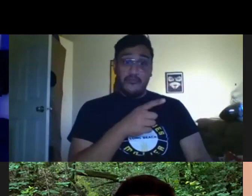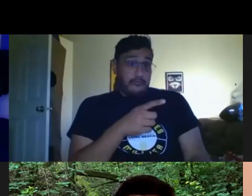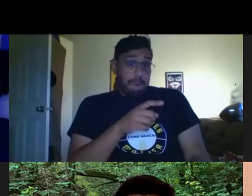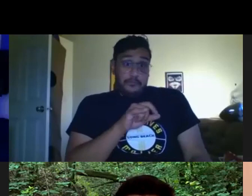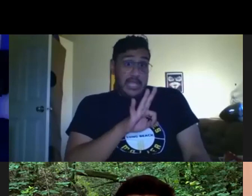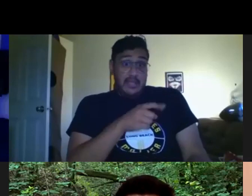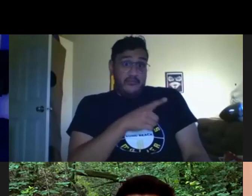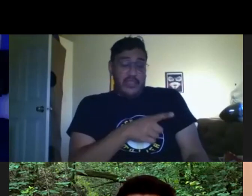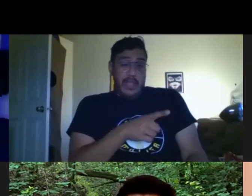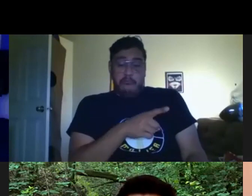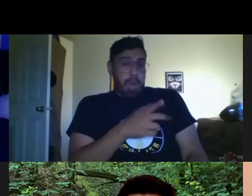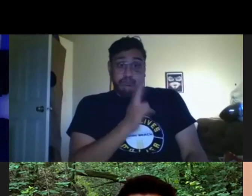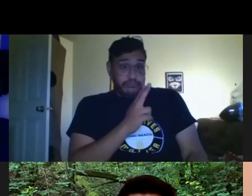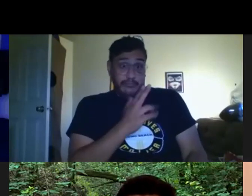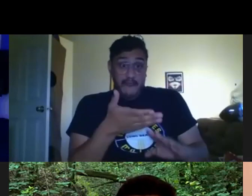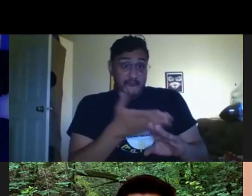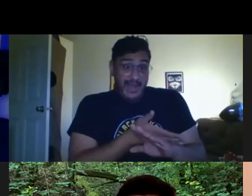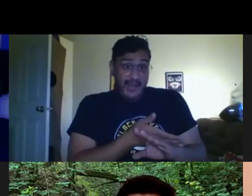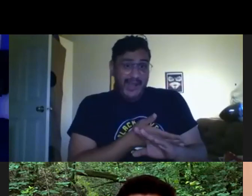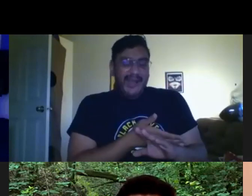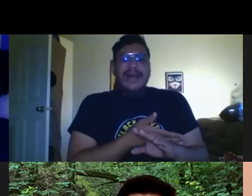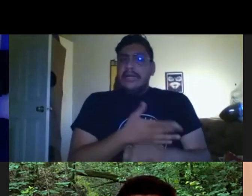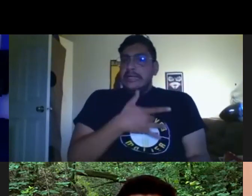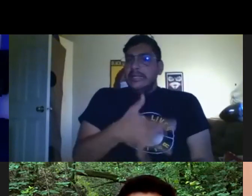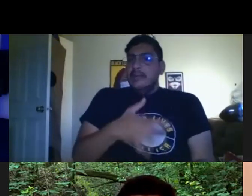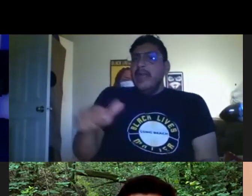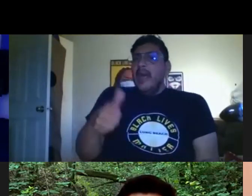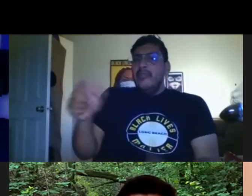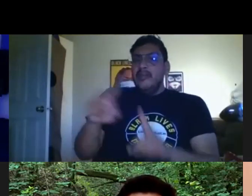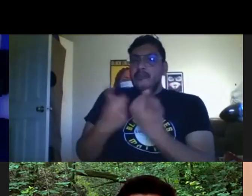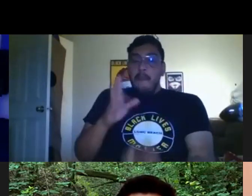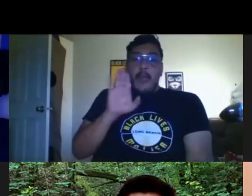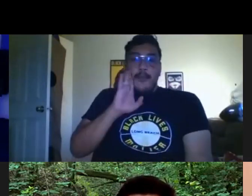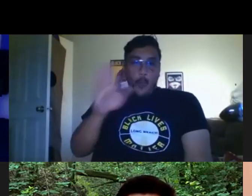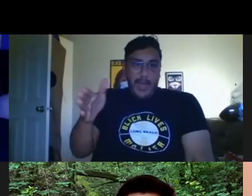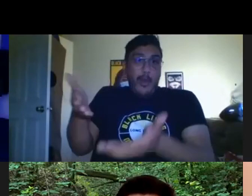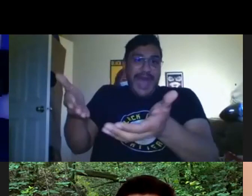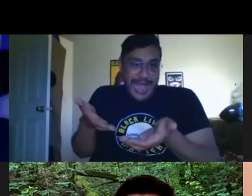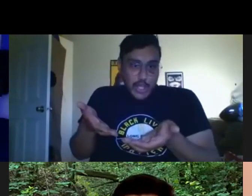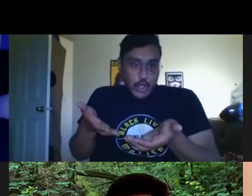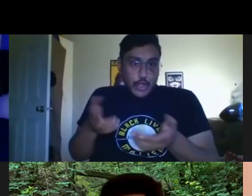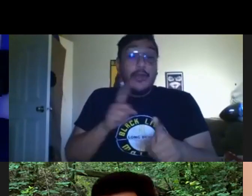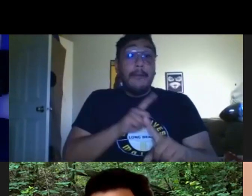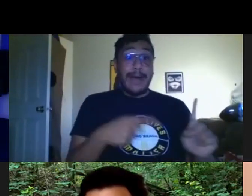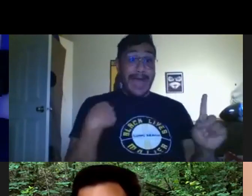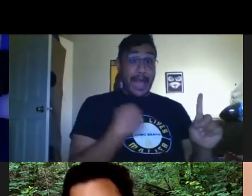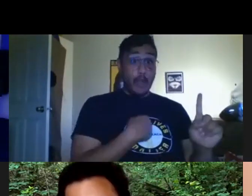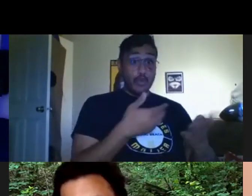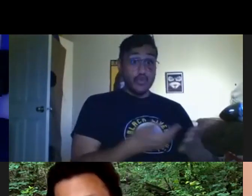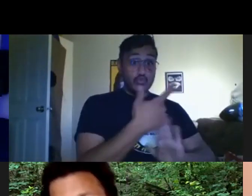and fired, they're allowed to be rehired at other departments. So decertification would no longer allow an officer once